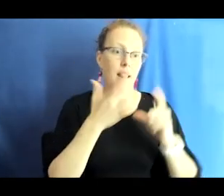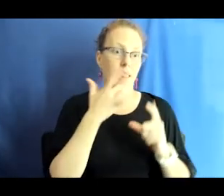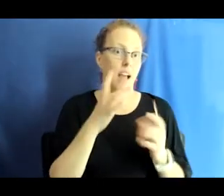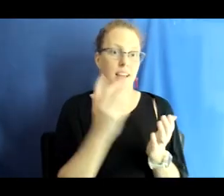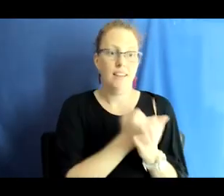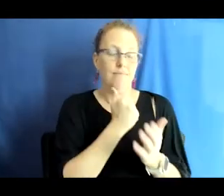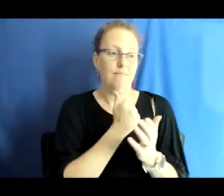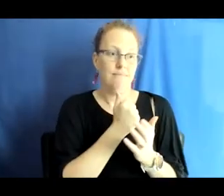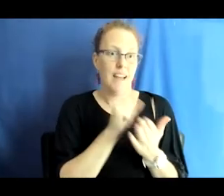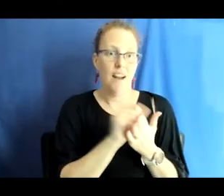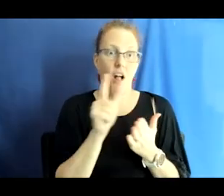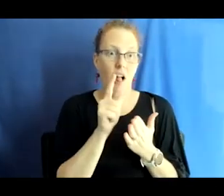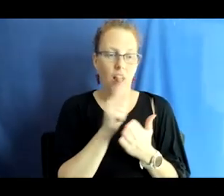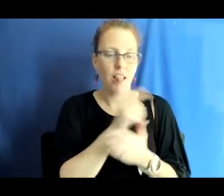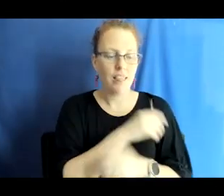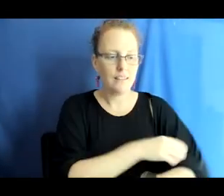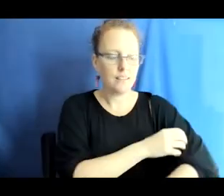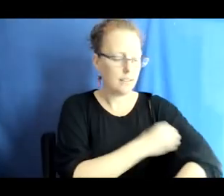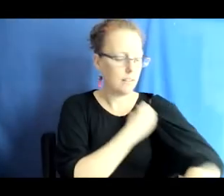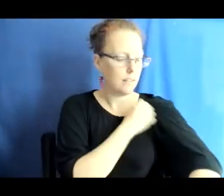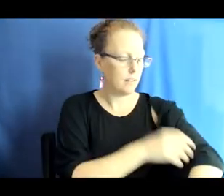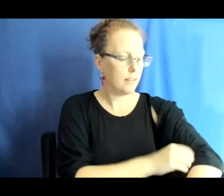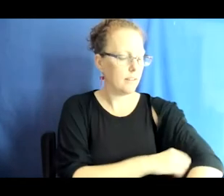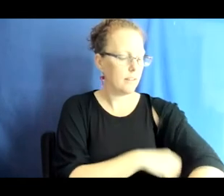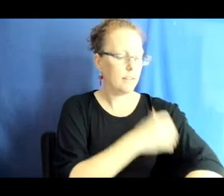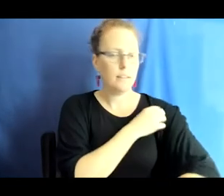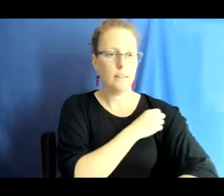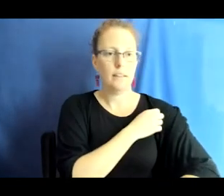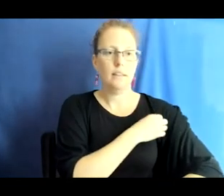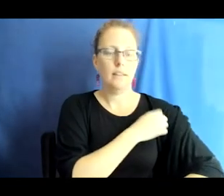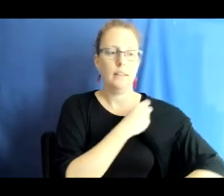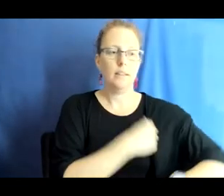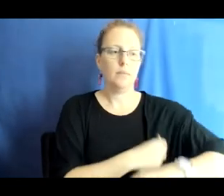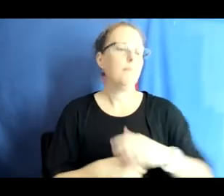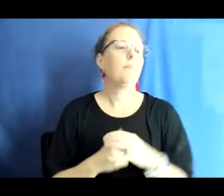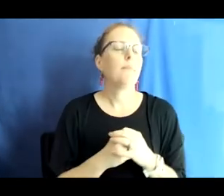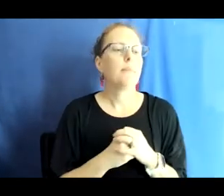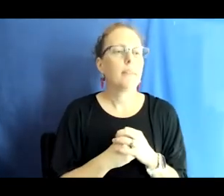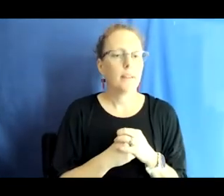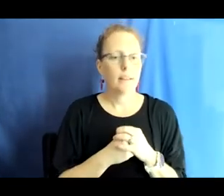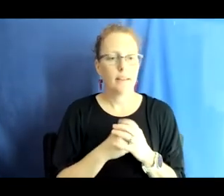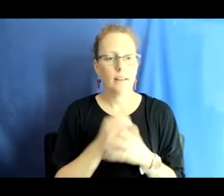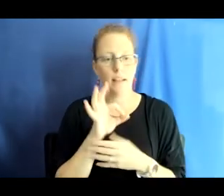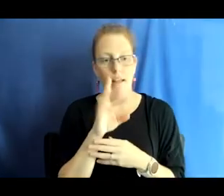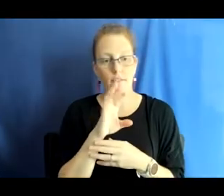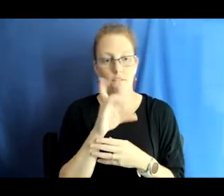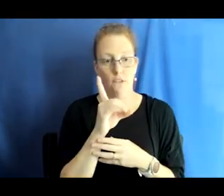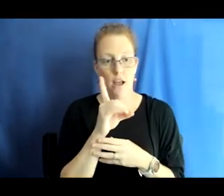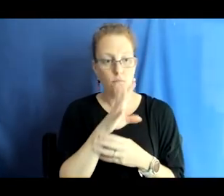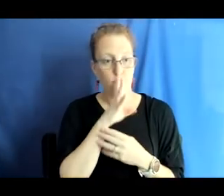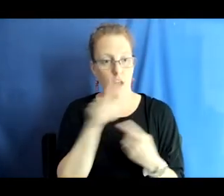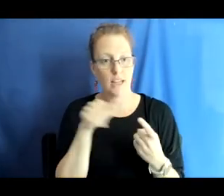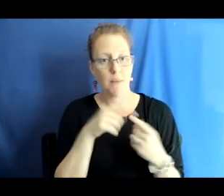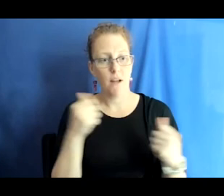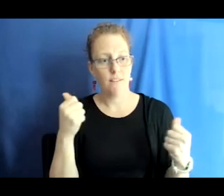actually. You know, Fred is talking about his fear of it all going south at the end.